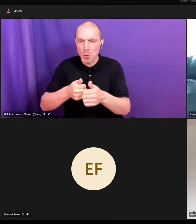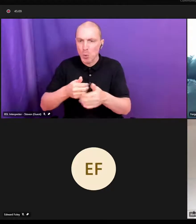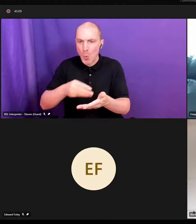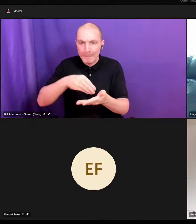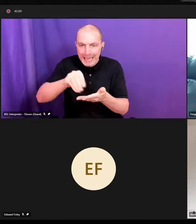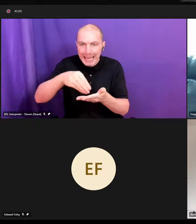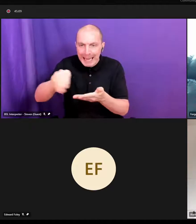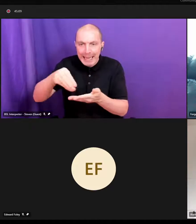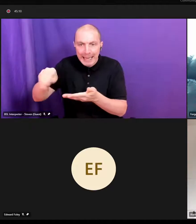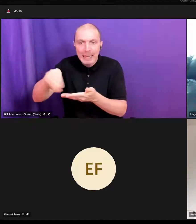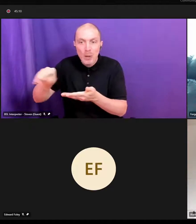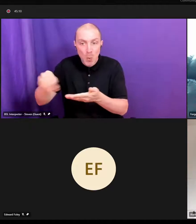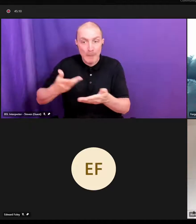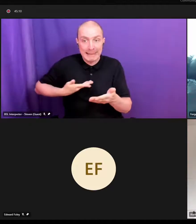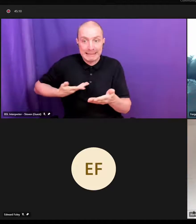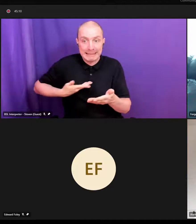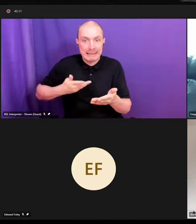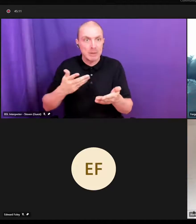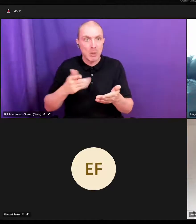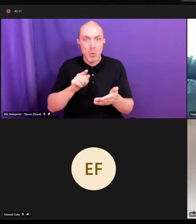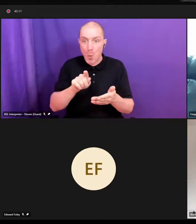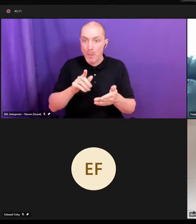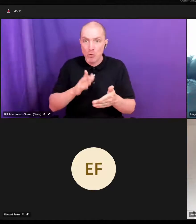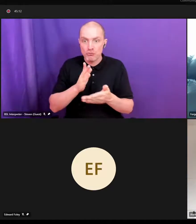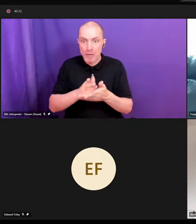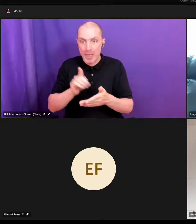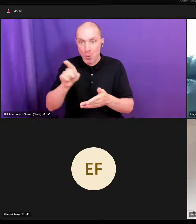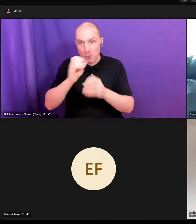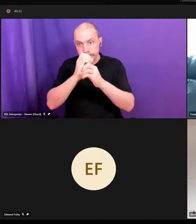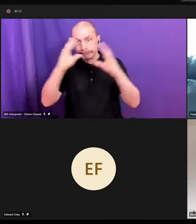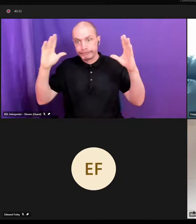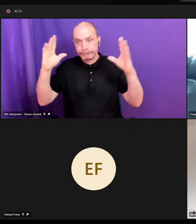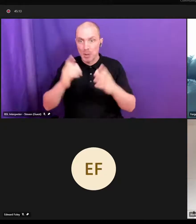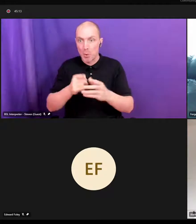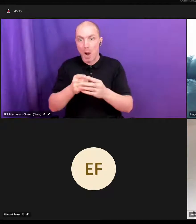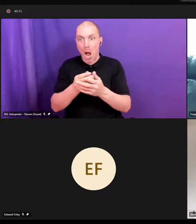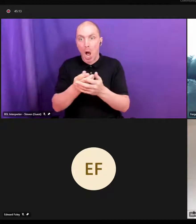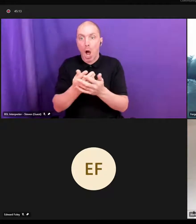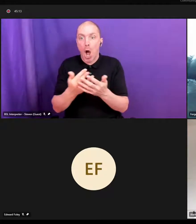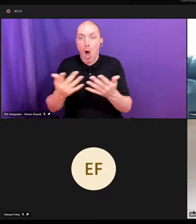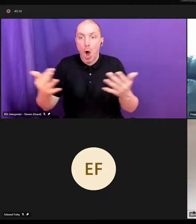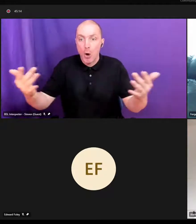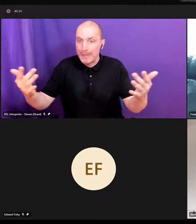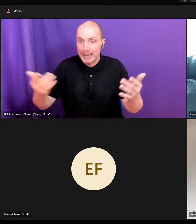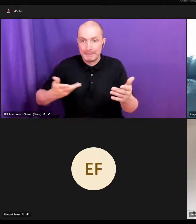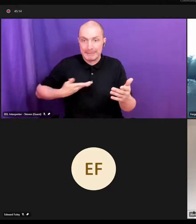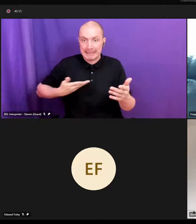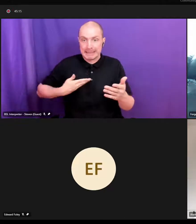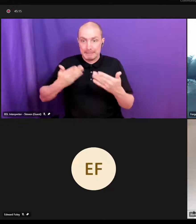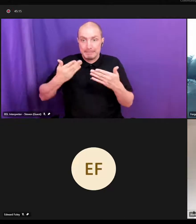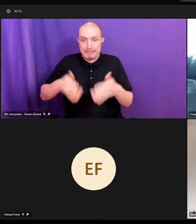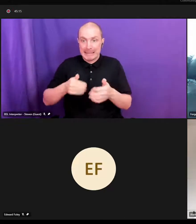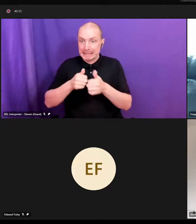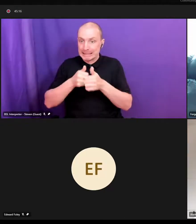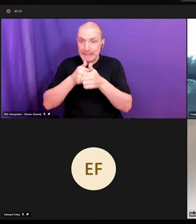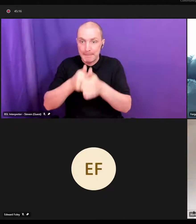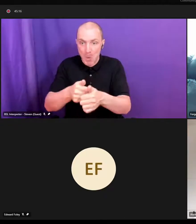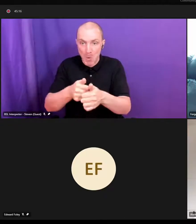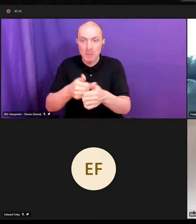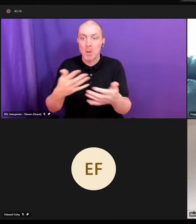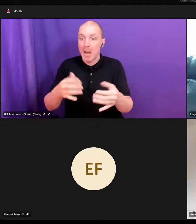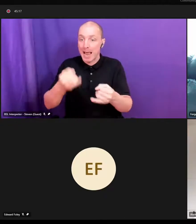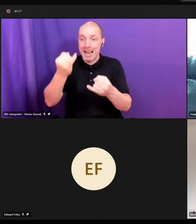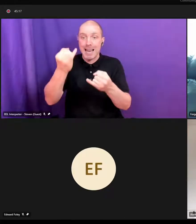businesses. But it's just to give the scale of the number of businesses that were supported. And just last year, just noting that